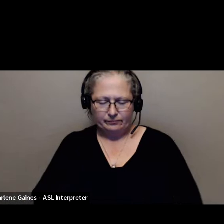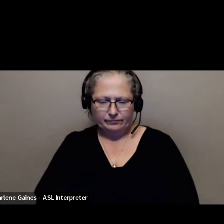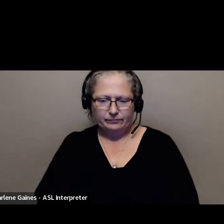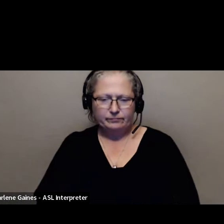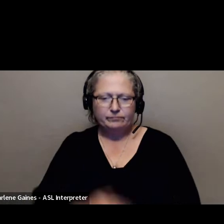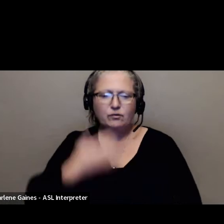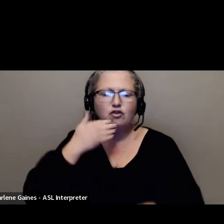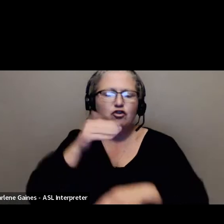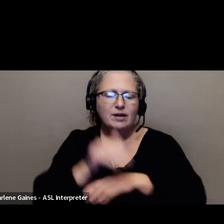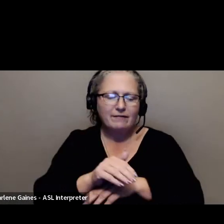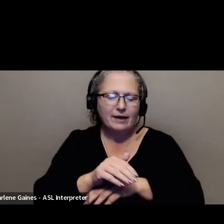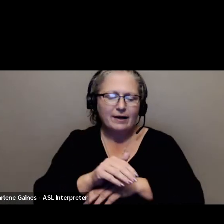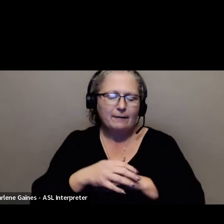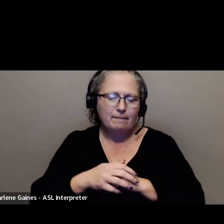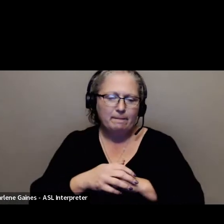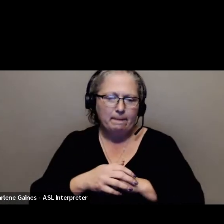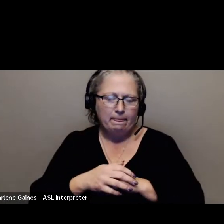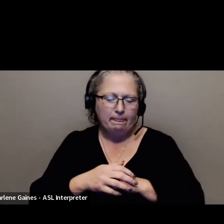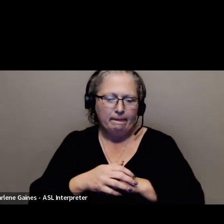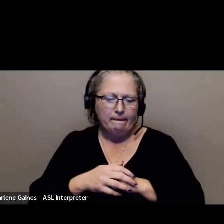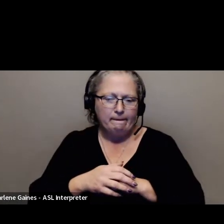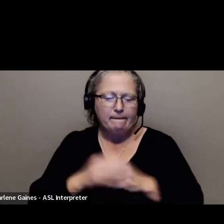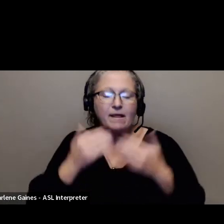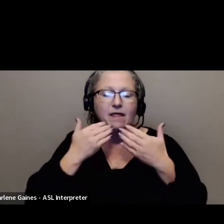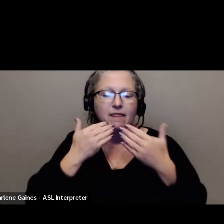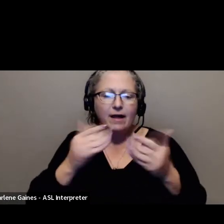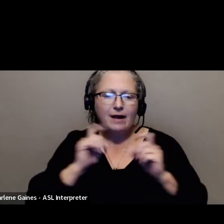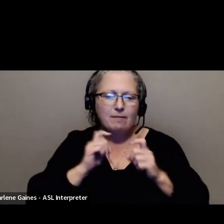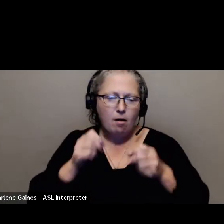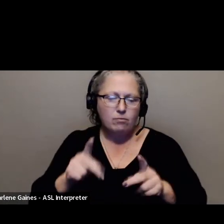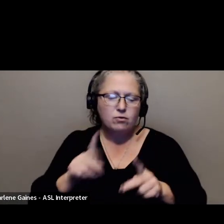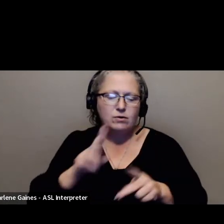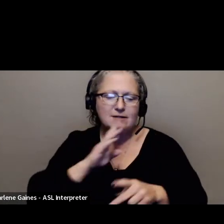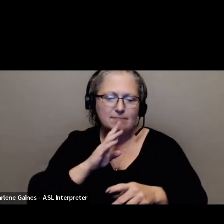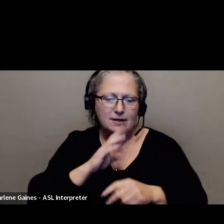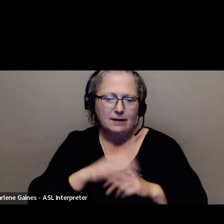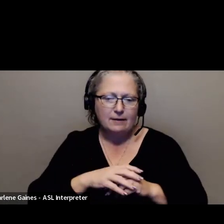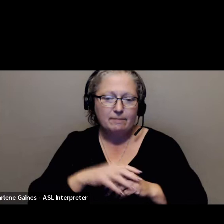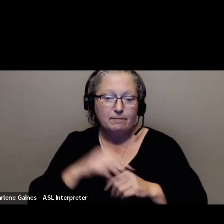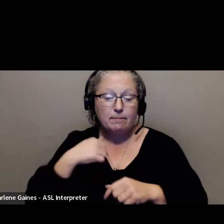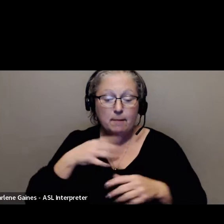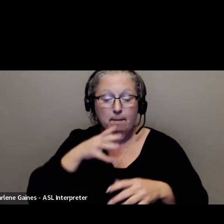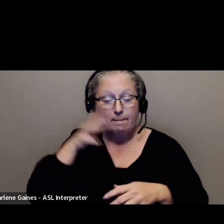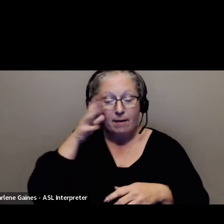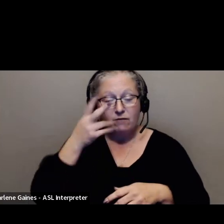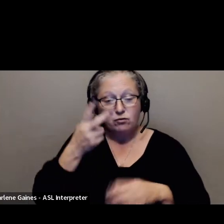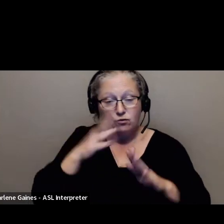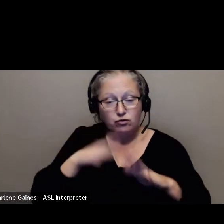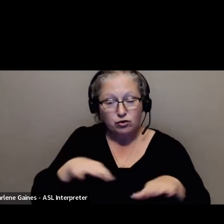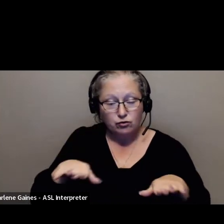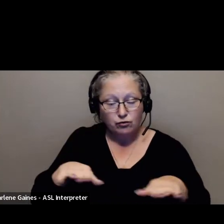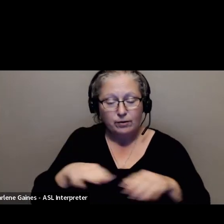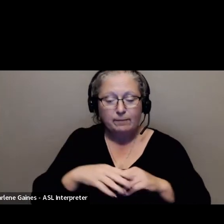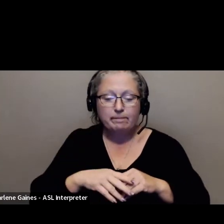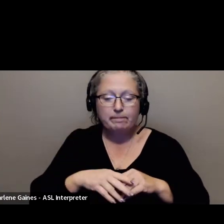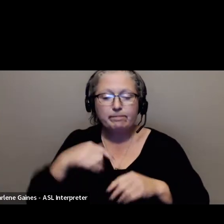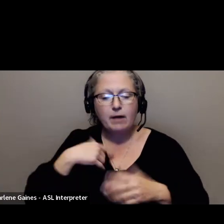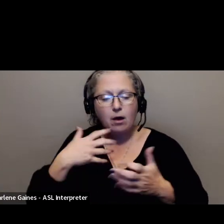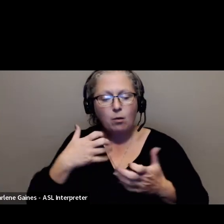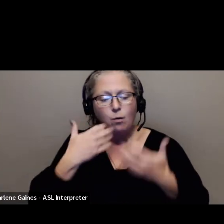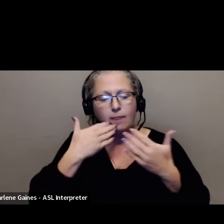Good evening. Thank you for the opportunity to speak. As a parent of two kids, I want to